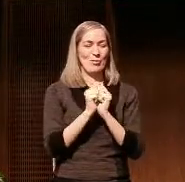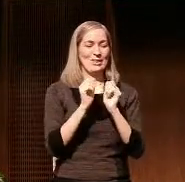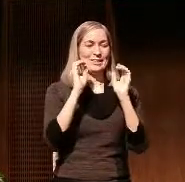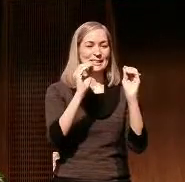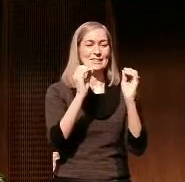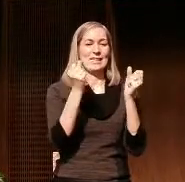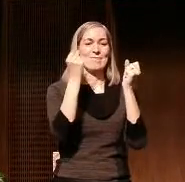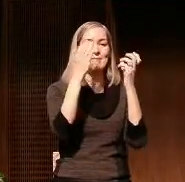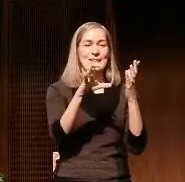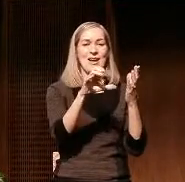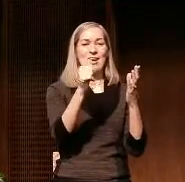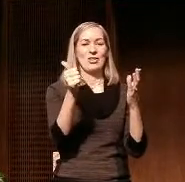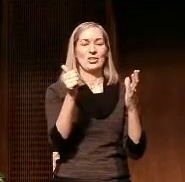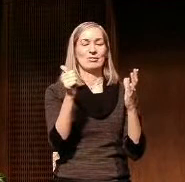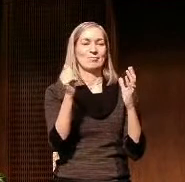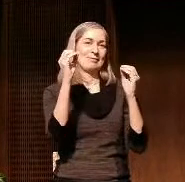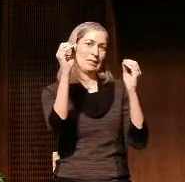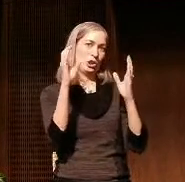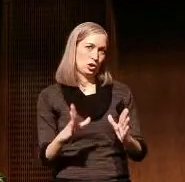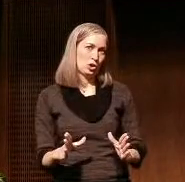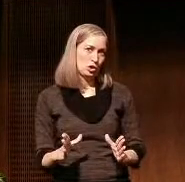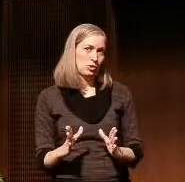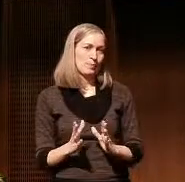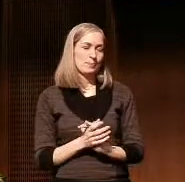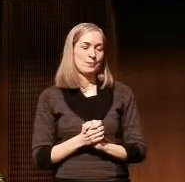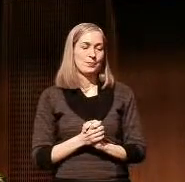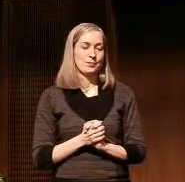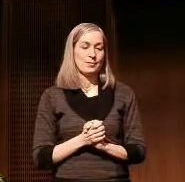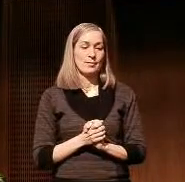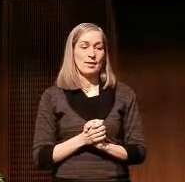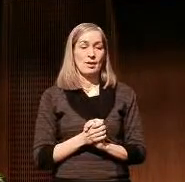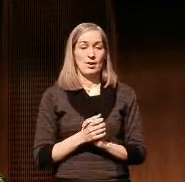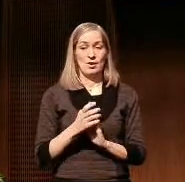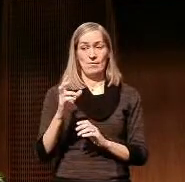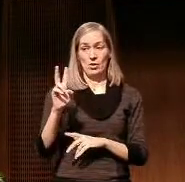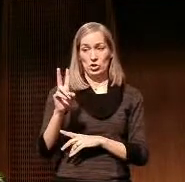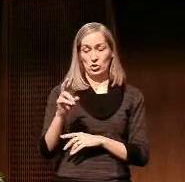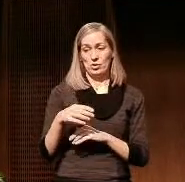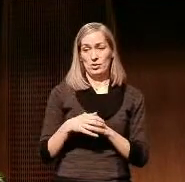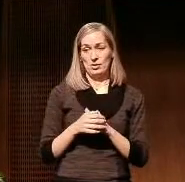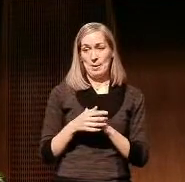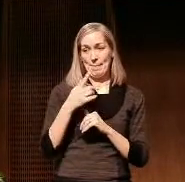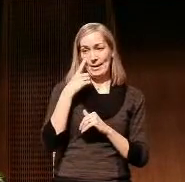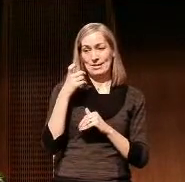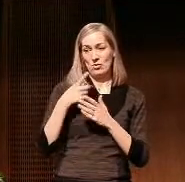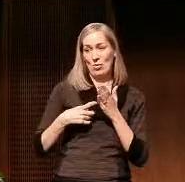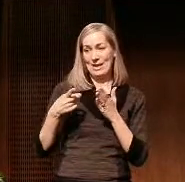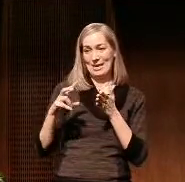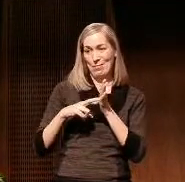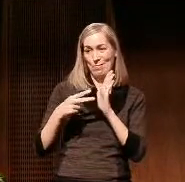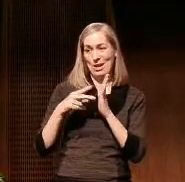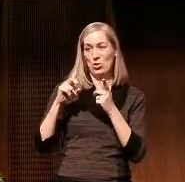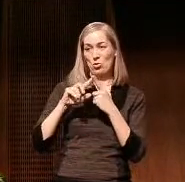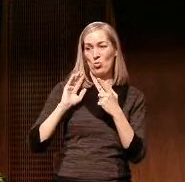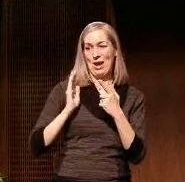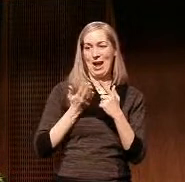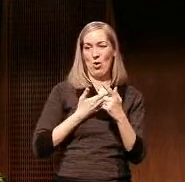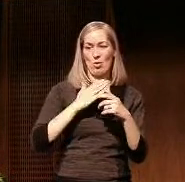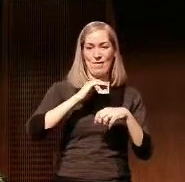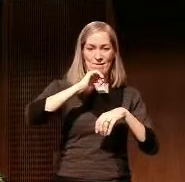others. Brother Virgil, because of what he meant to our founder, Klein